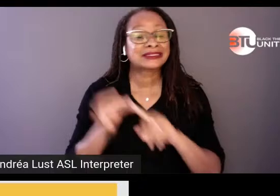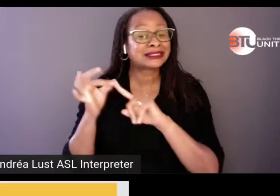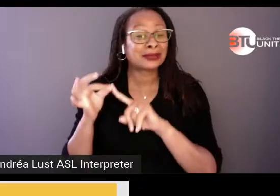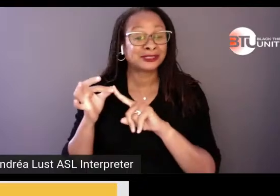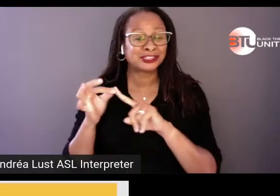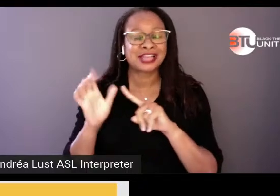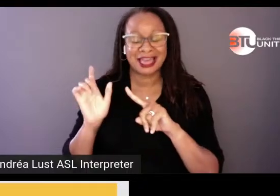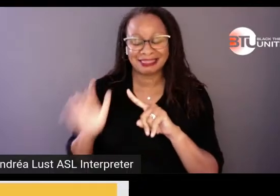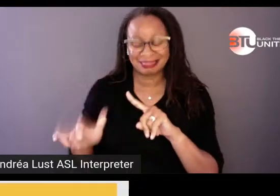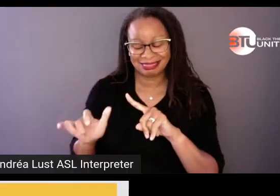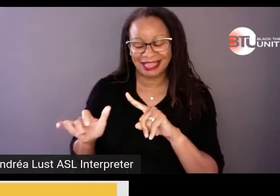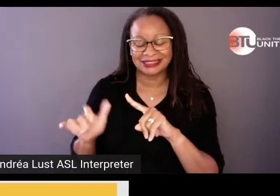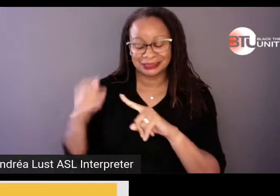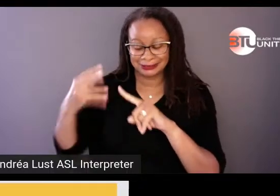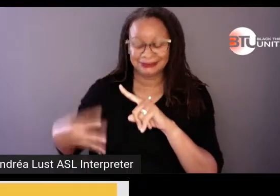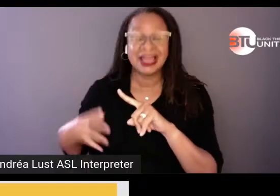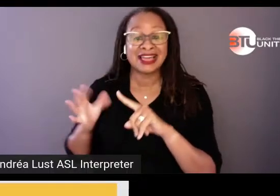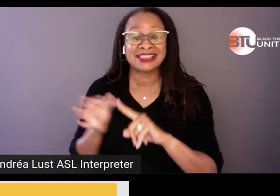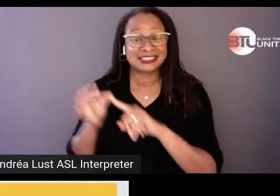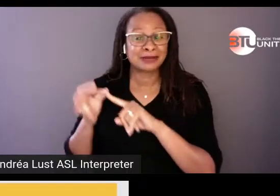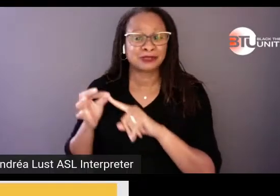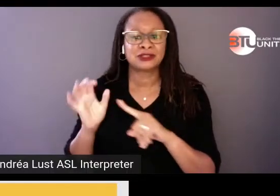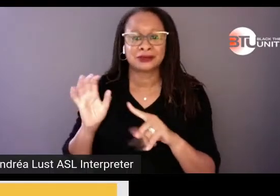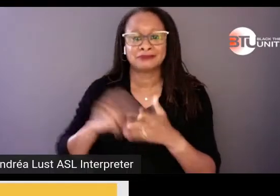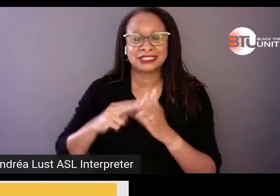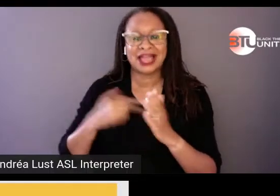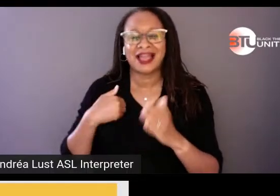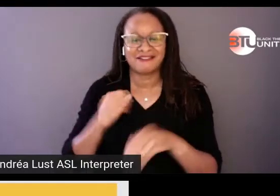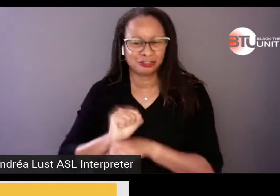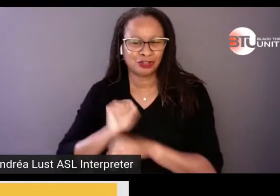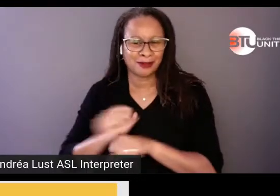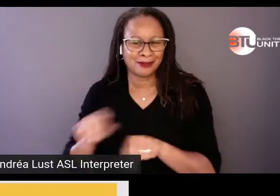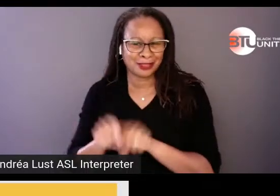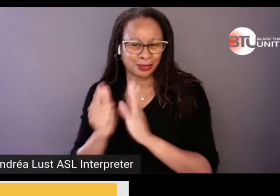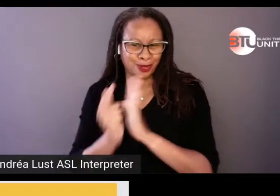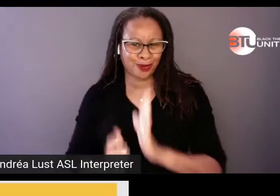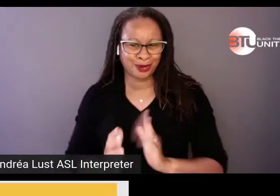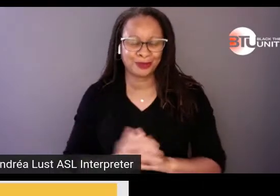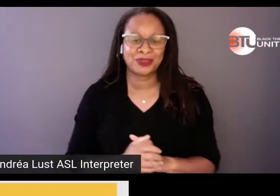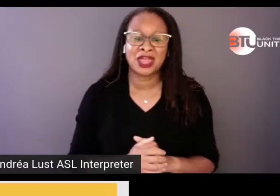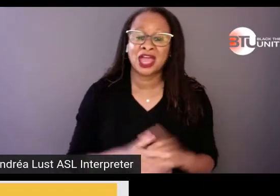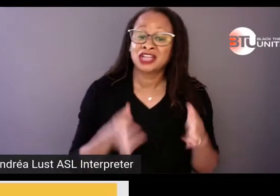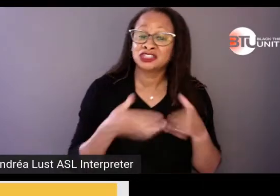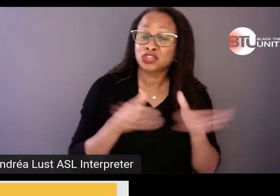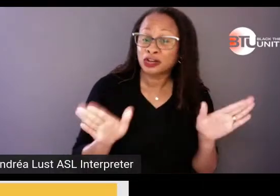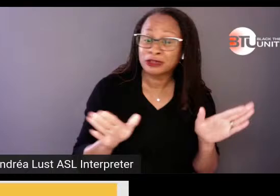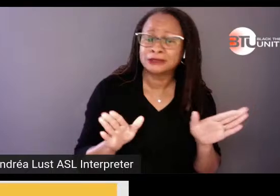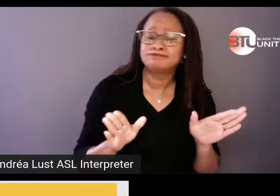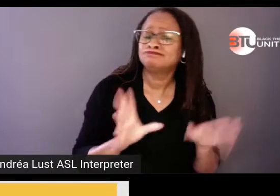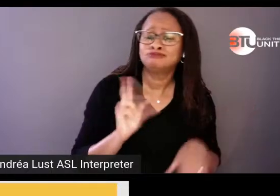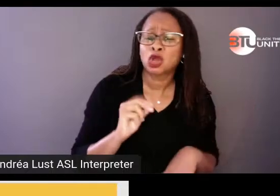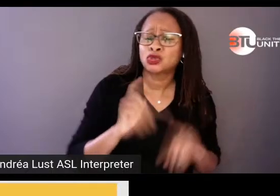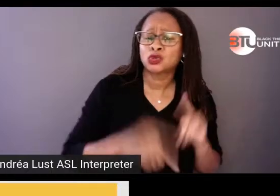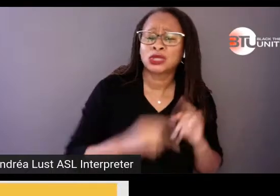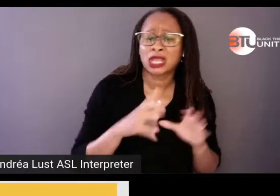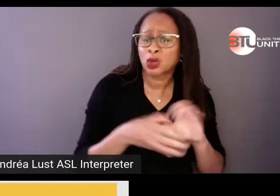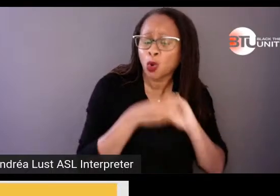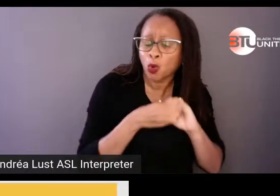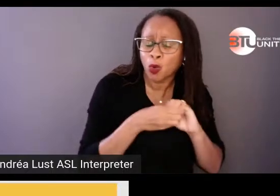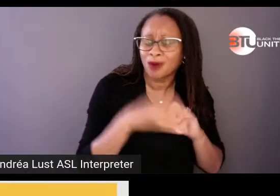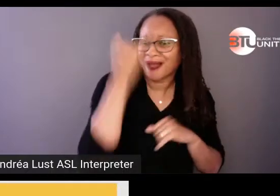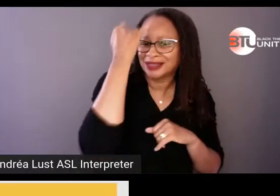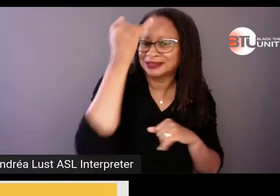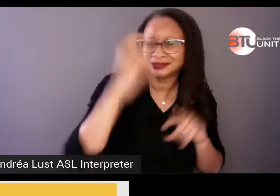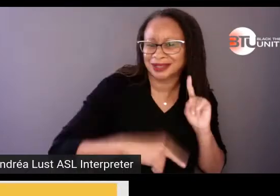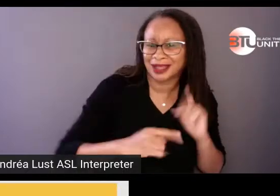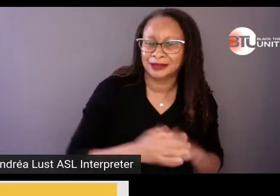those exceptions that actually keep me in business. But generally, no, you can't really own an idea. And I'll tell you what I mean.